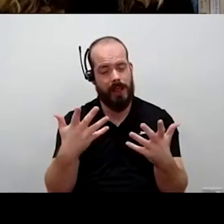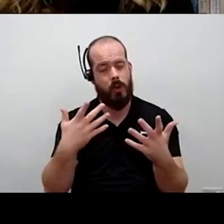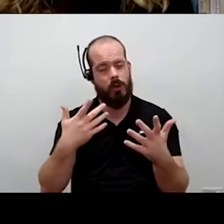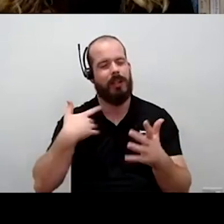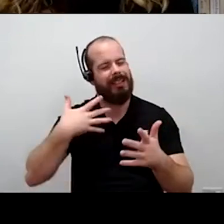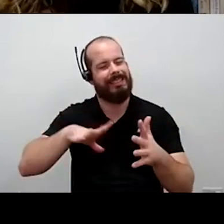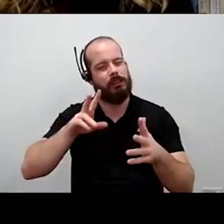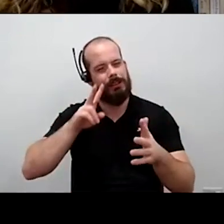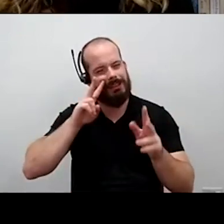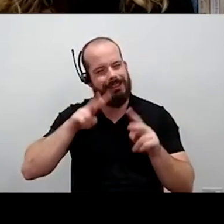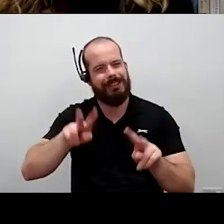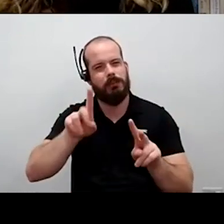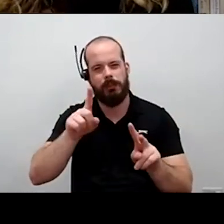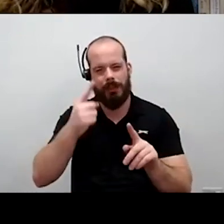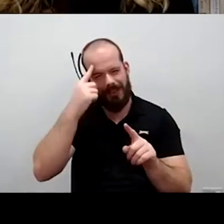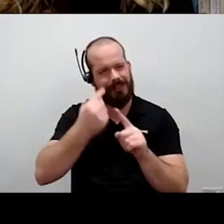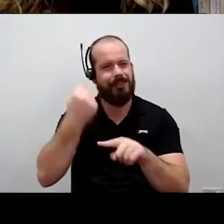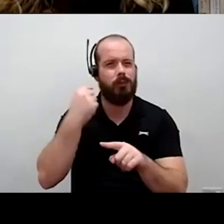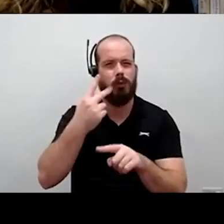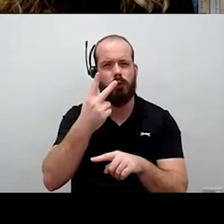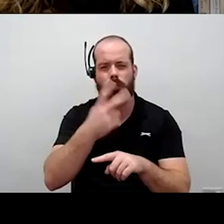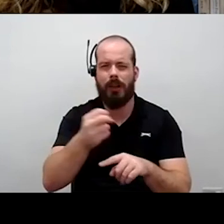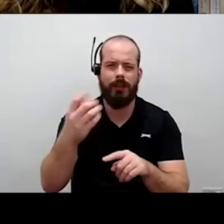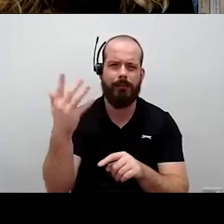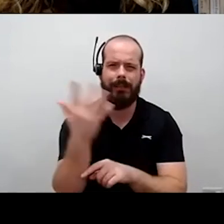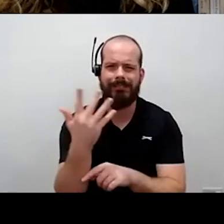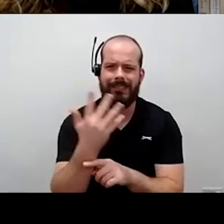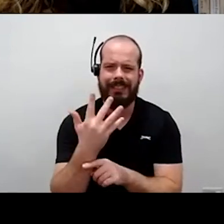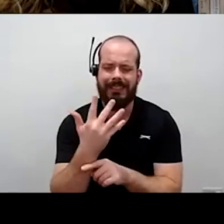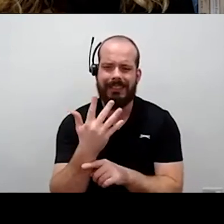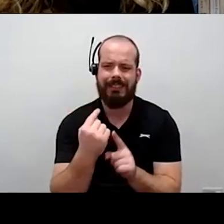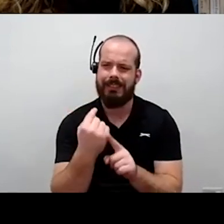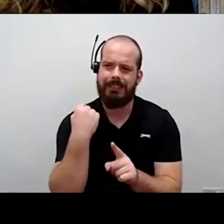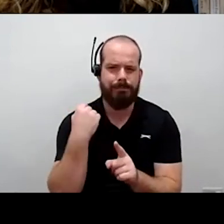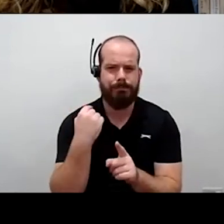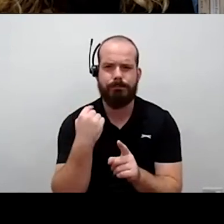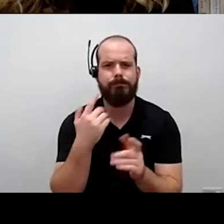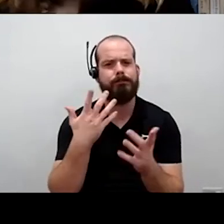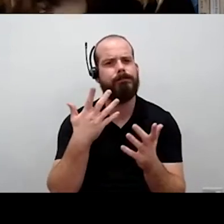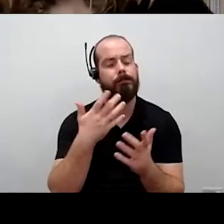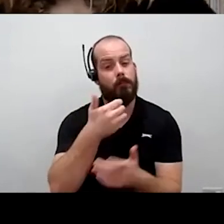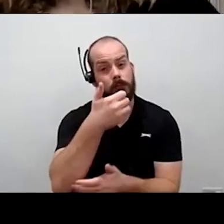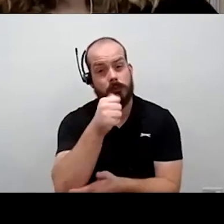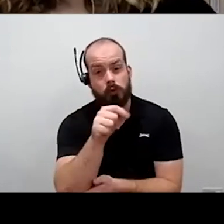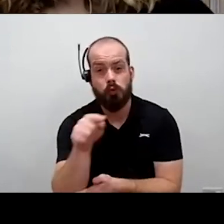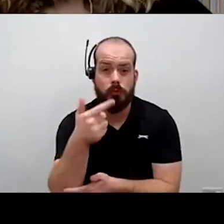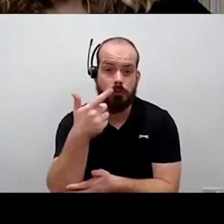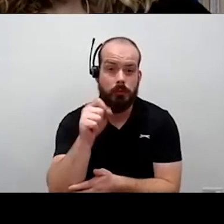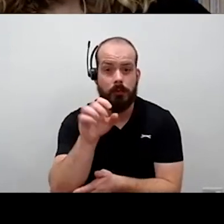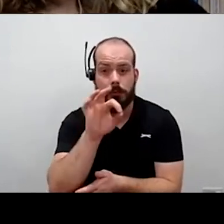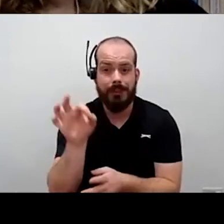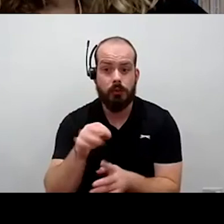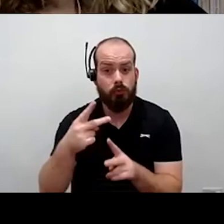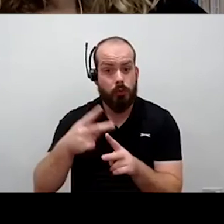in 2015 or so, I don't know, more than 60–70% of our renewables